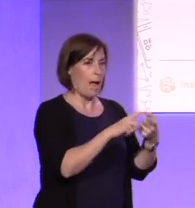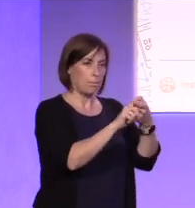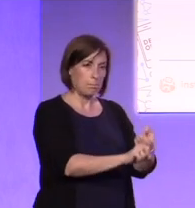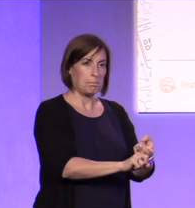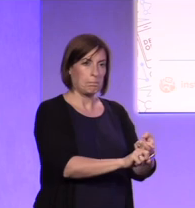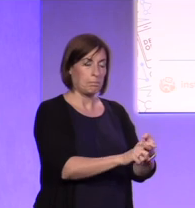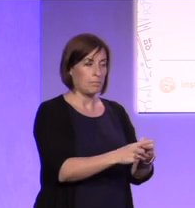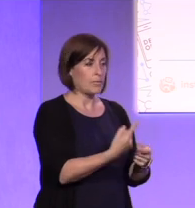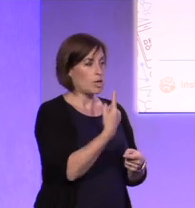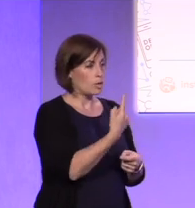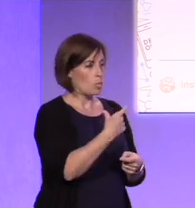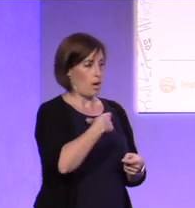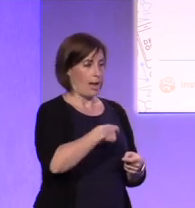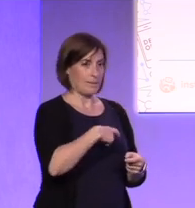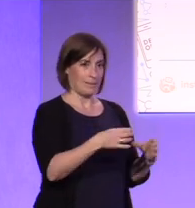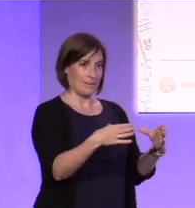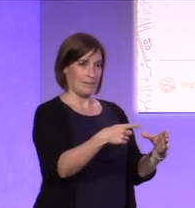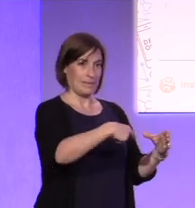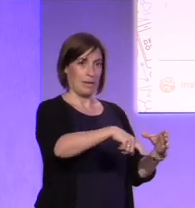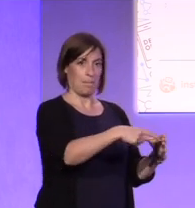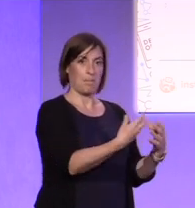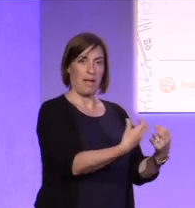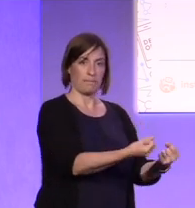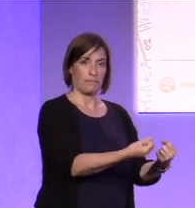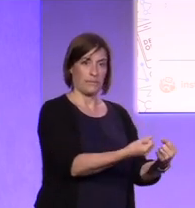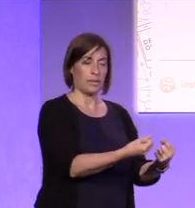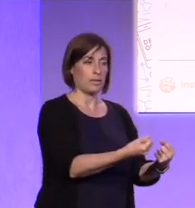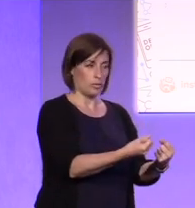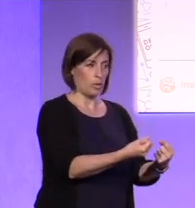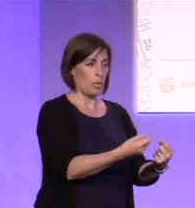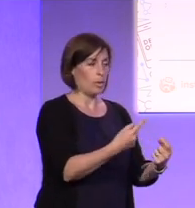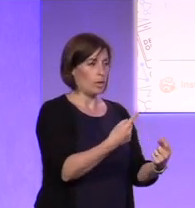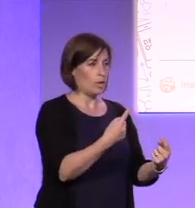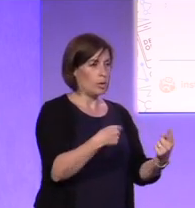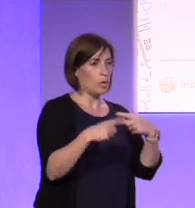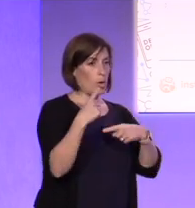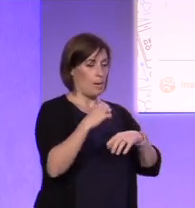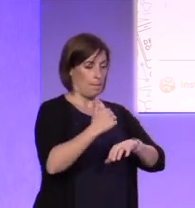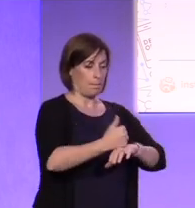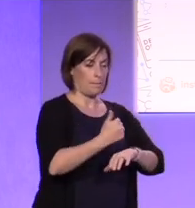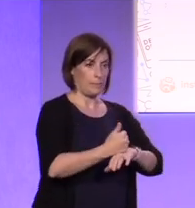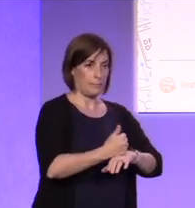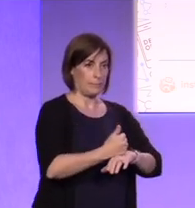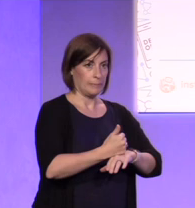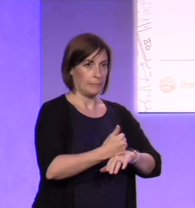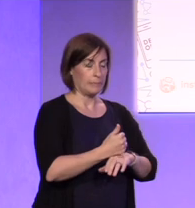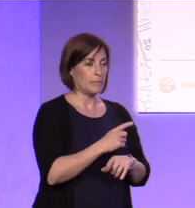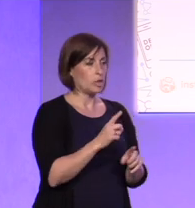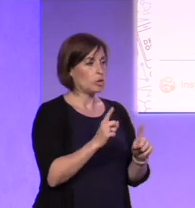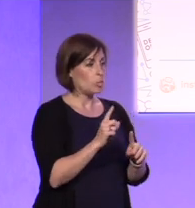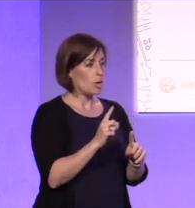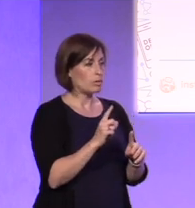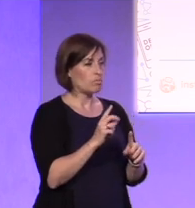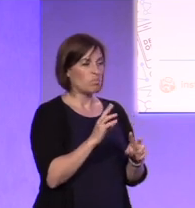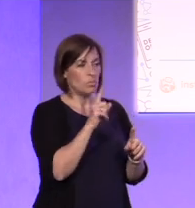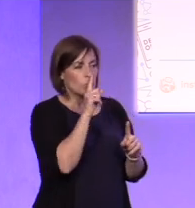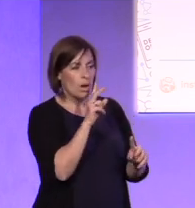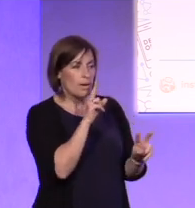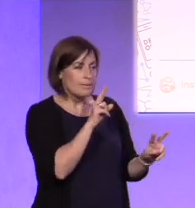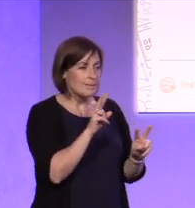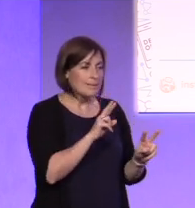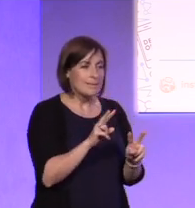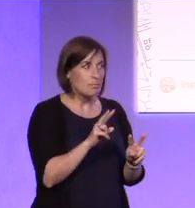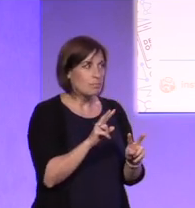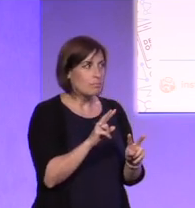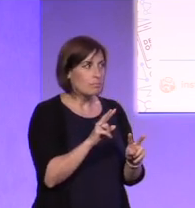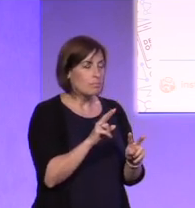took our team back to basics and we decided to start making the things that are invisible, visible. Now, we're a Kanban team. Kanban works